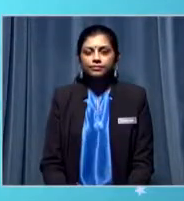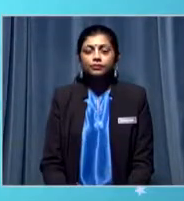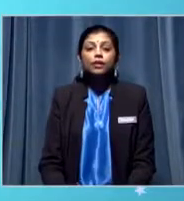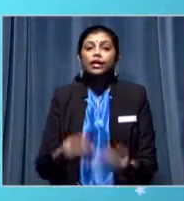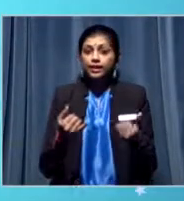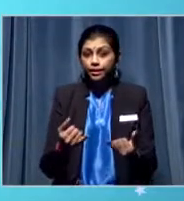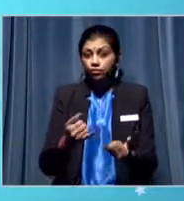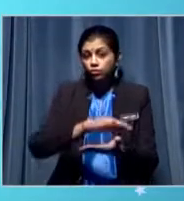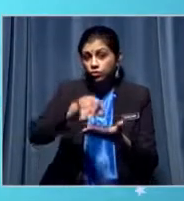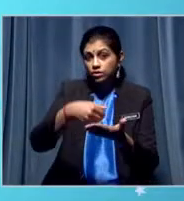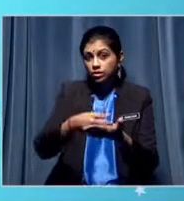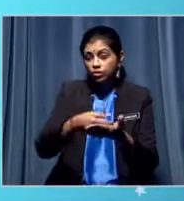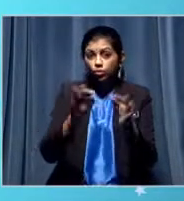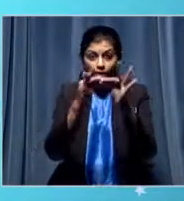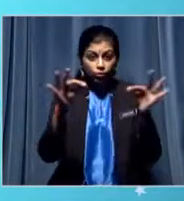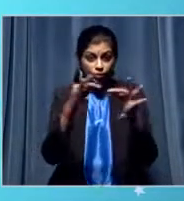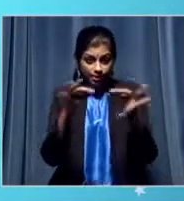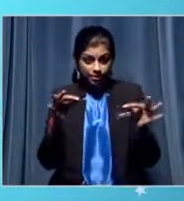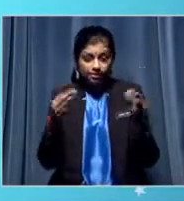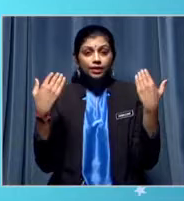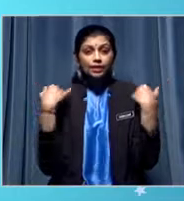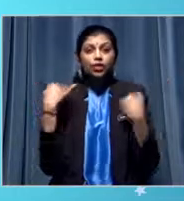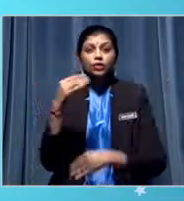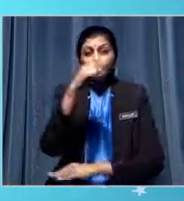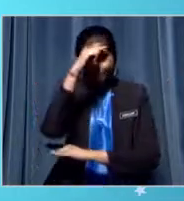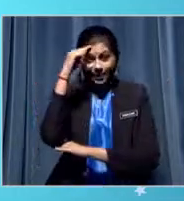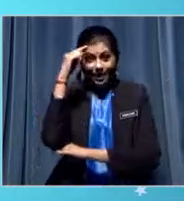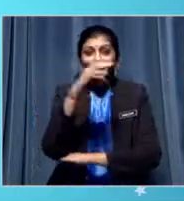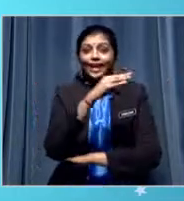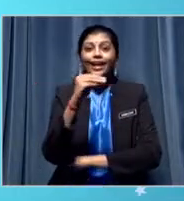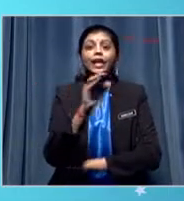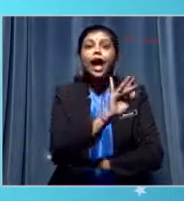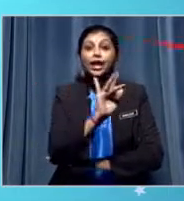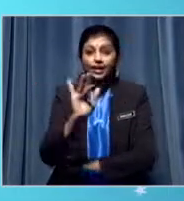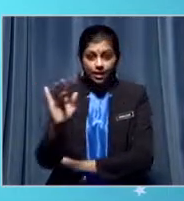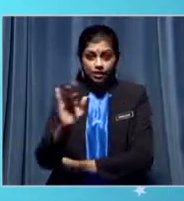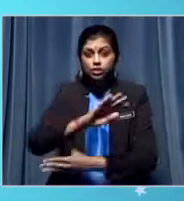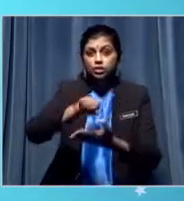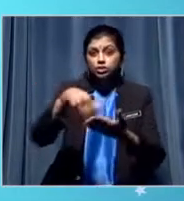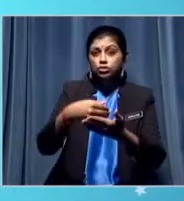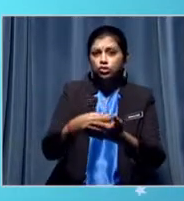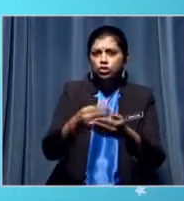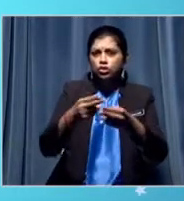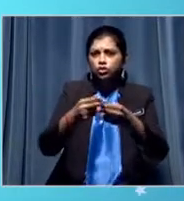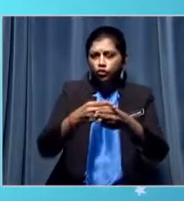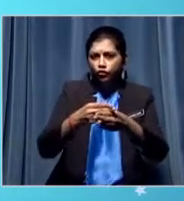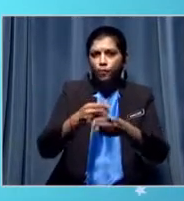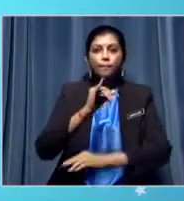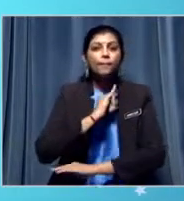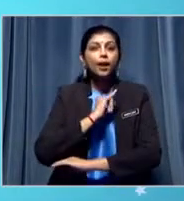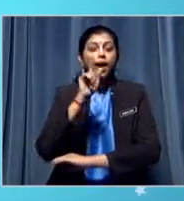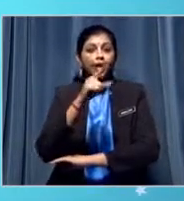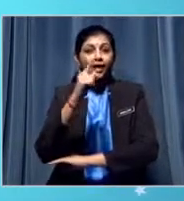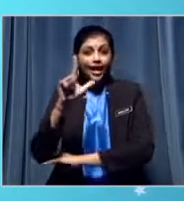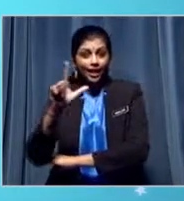I'm thirsty. I'll drink a glass of water. I'm going to the beach next weekend with